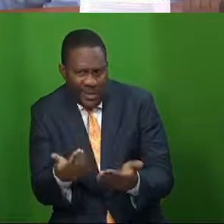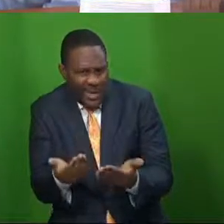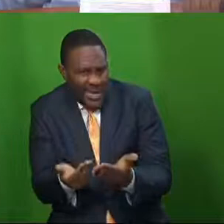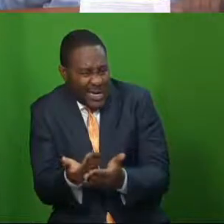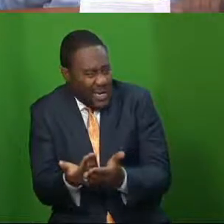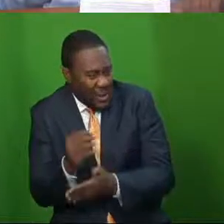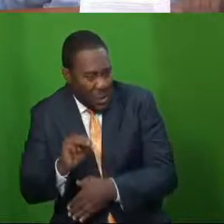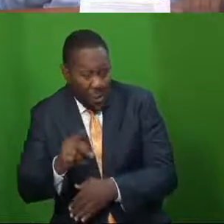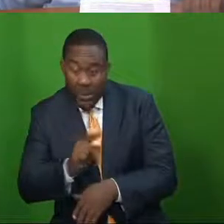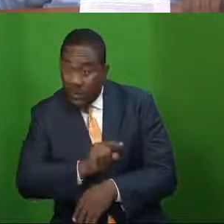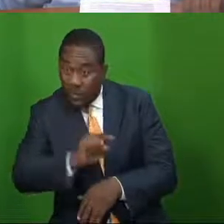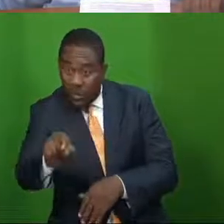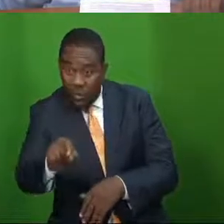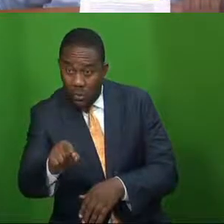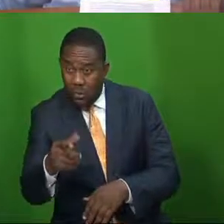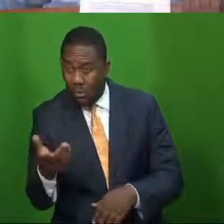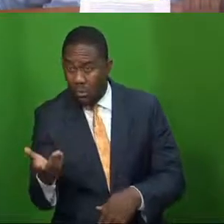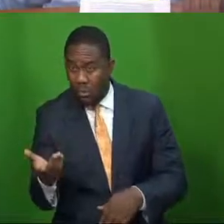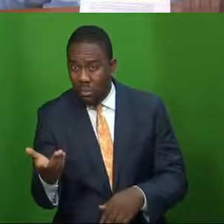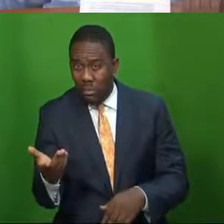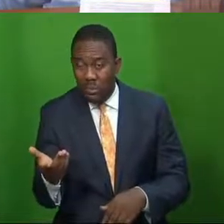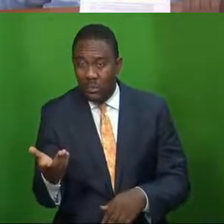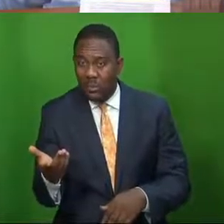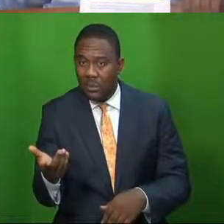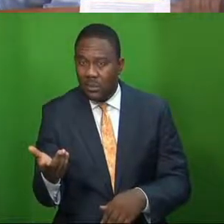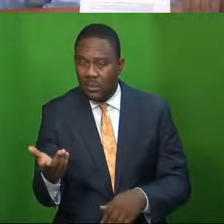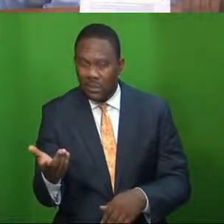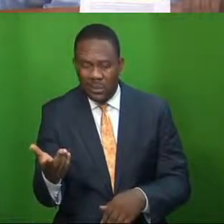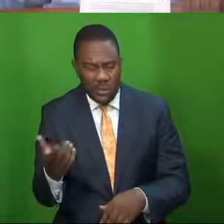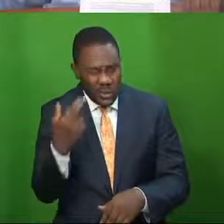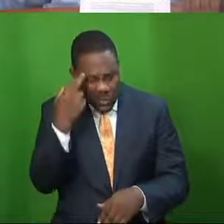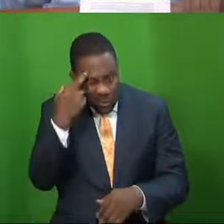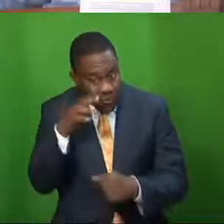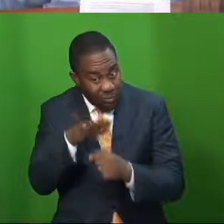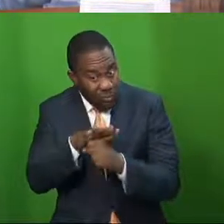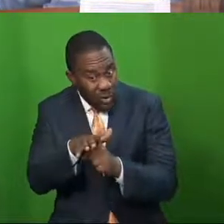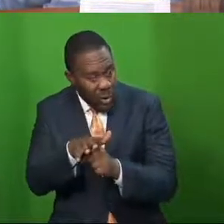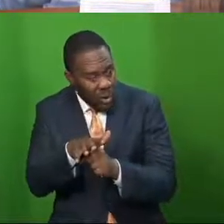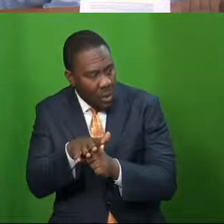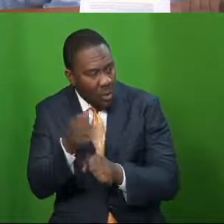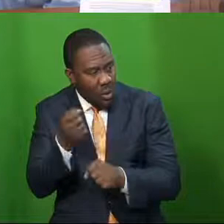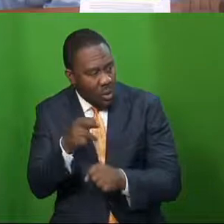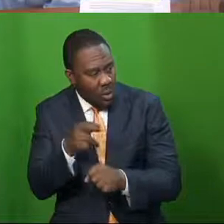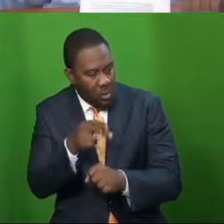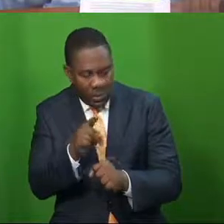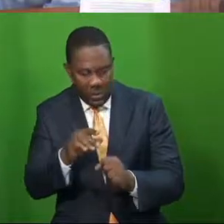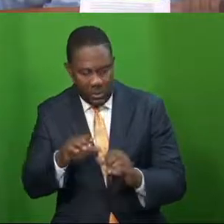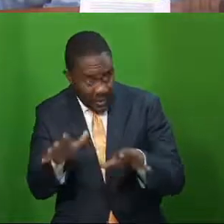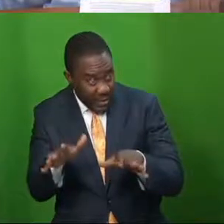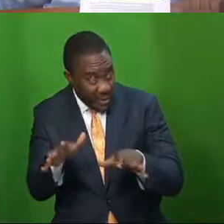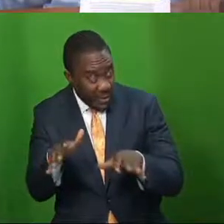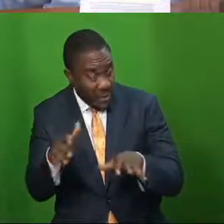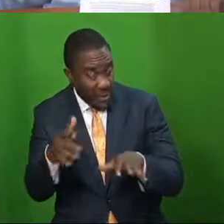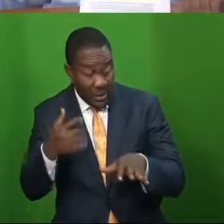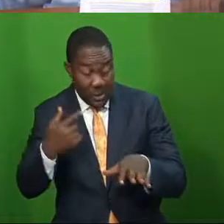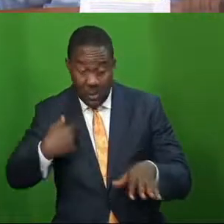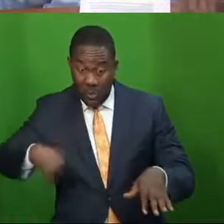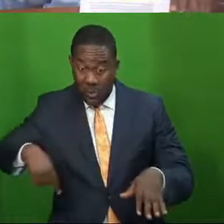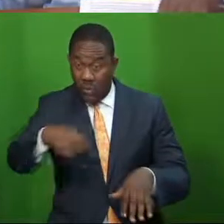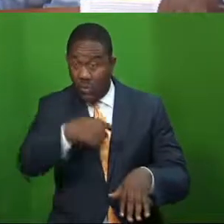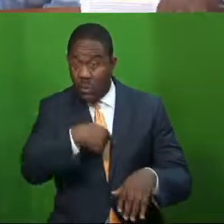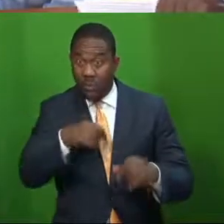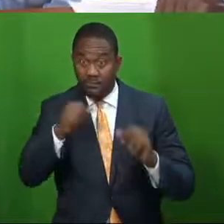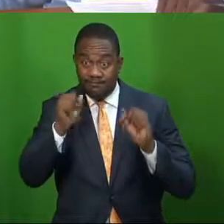the group he calls the recycled MPs. Is there any indication when